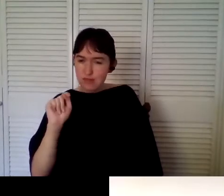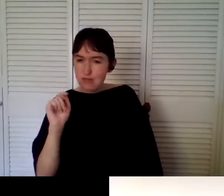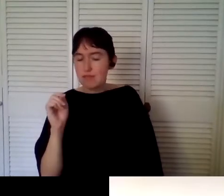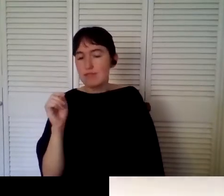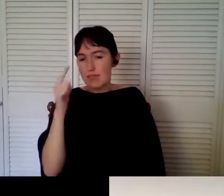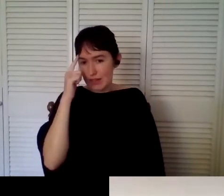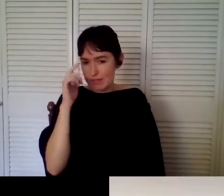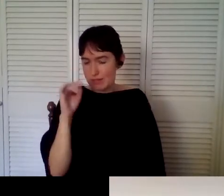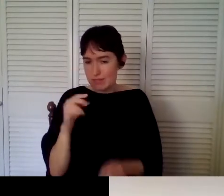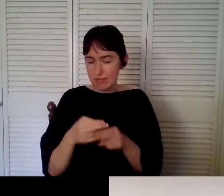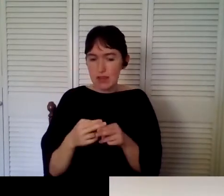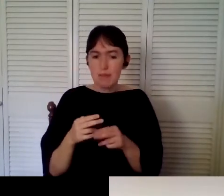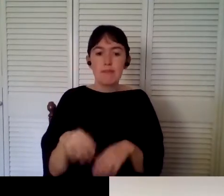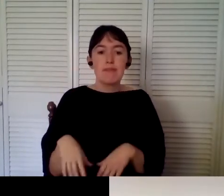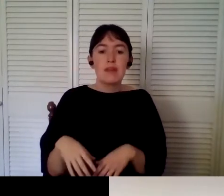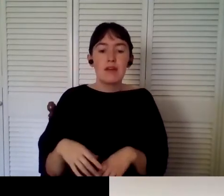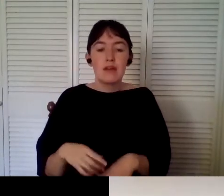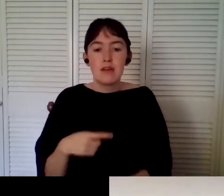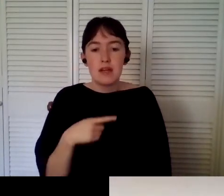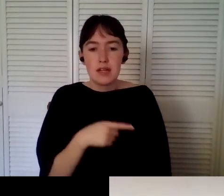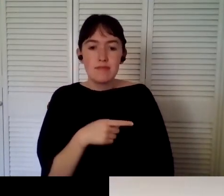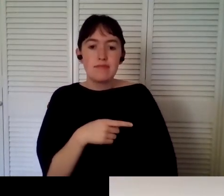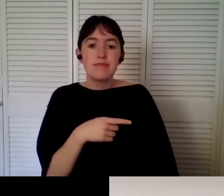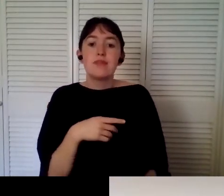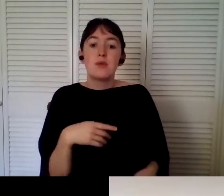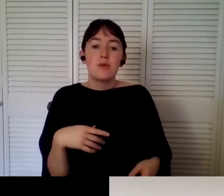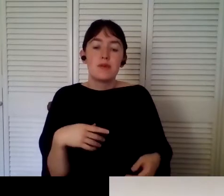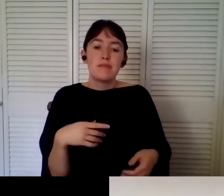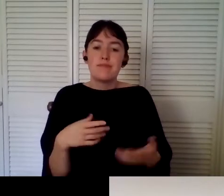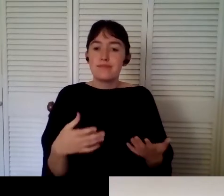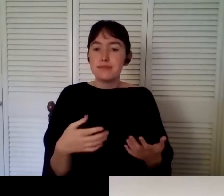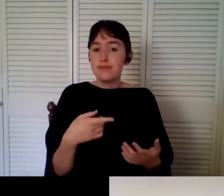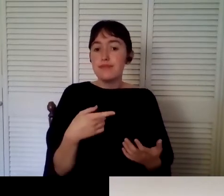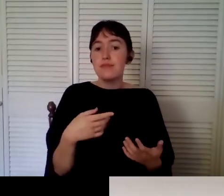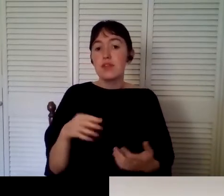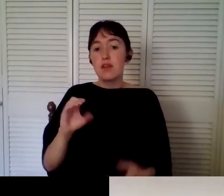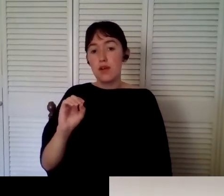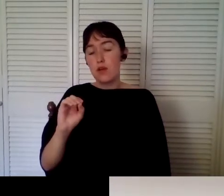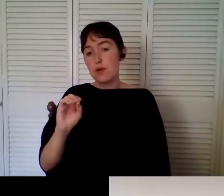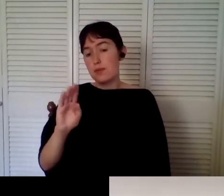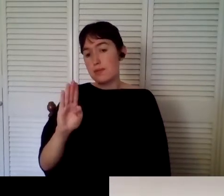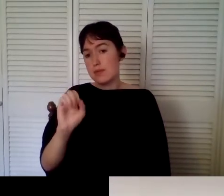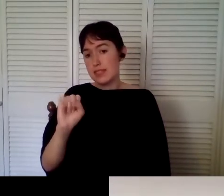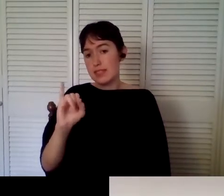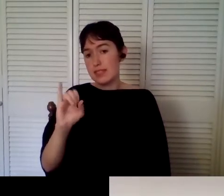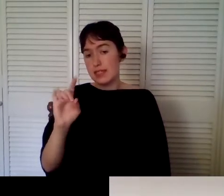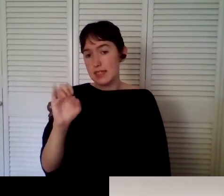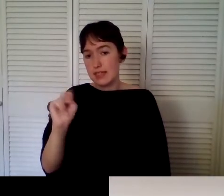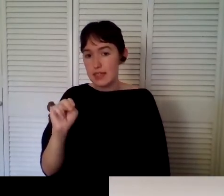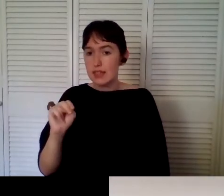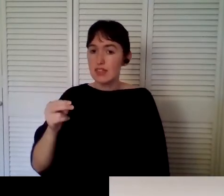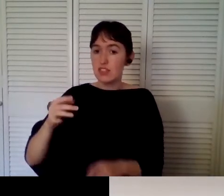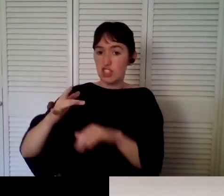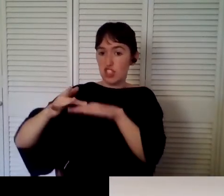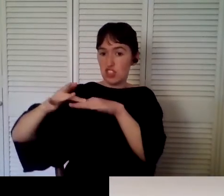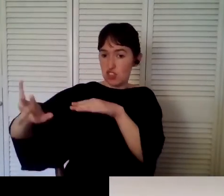sharp, not as sharp as obsidian. All different types of rocks have trade-offs. Mhm. Obsidian is the sharpest, but it is also pretty brittle because it's like glass, so